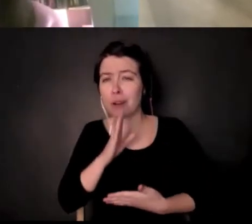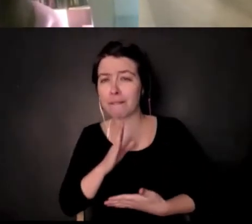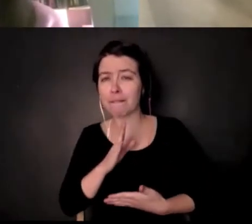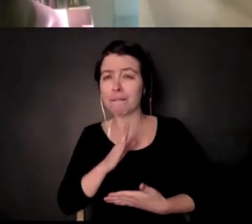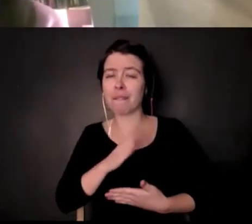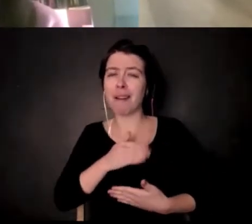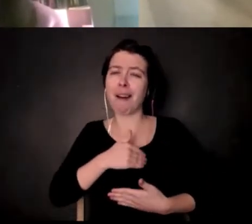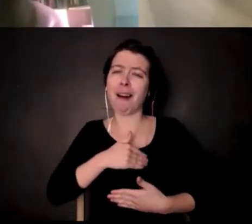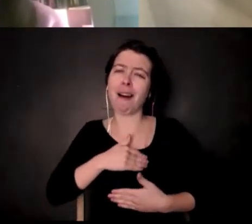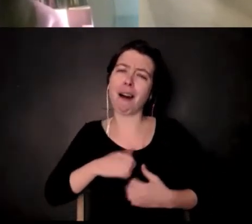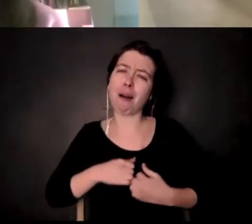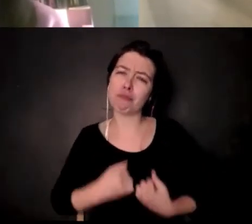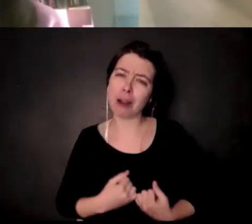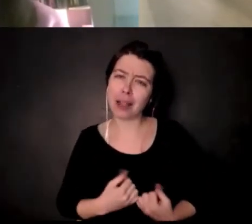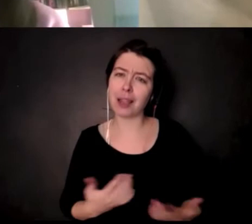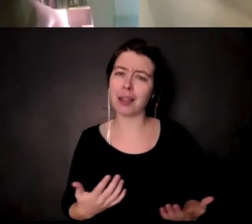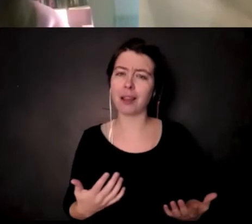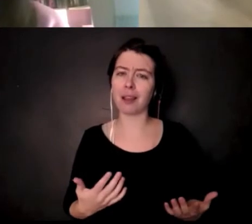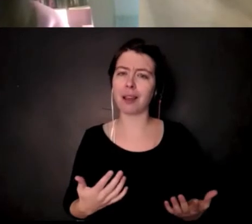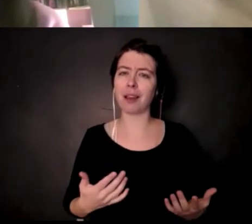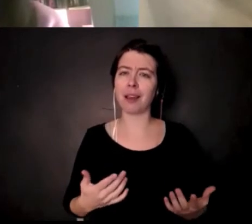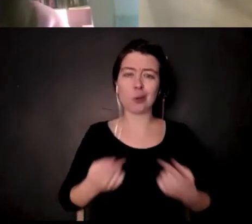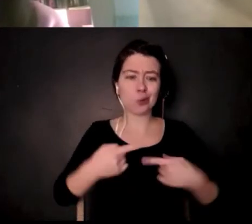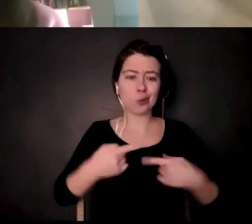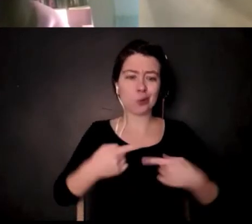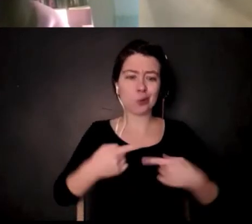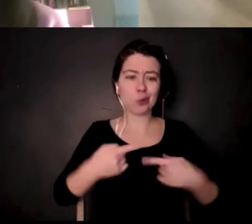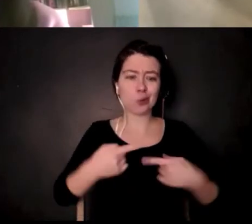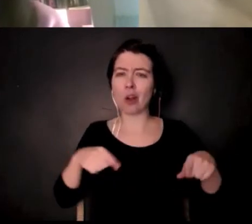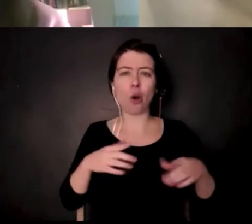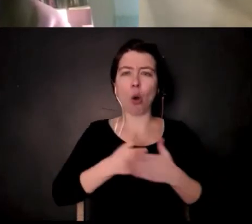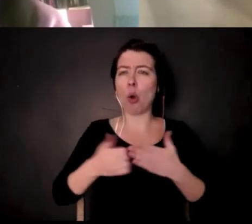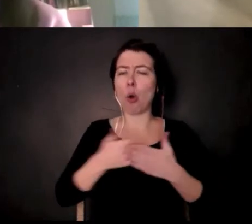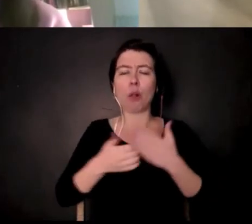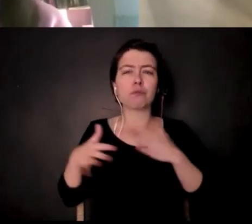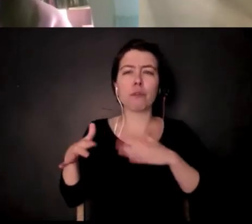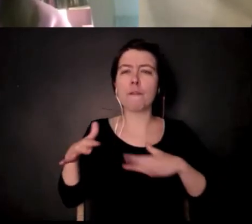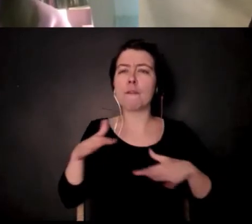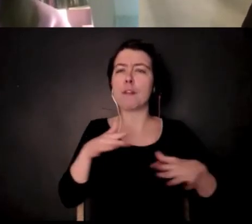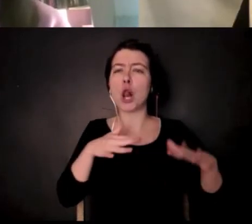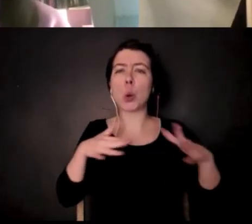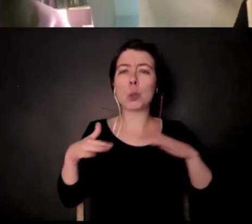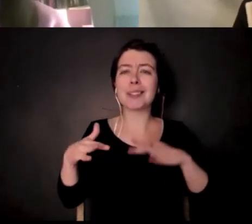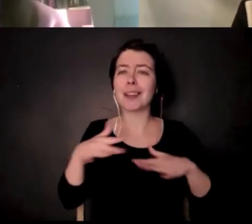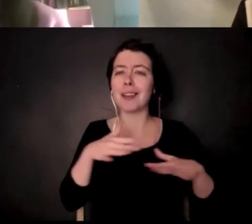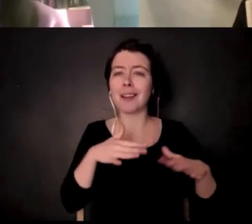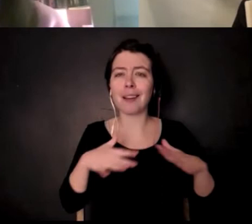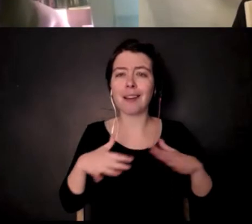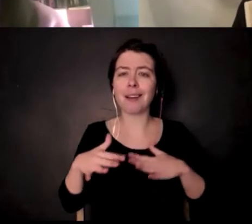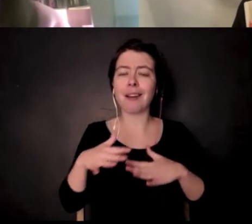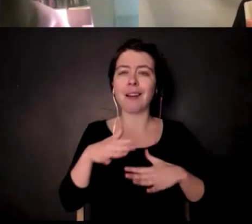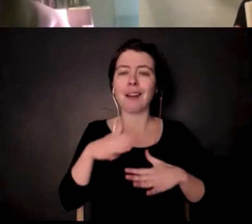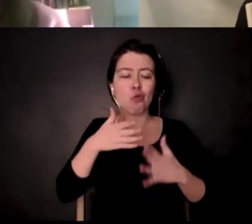heartbreak so much of the time. And to be able to recognize that, I think, is